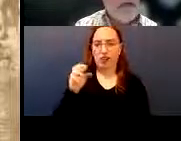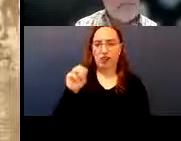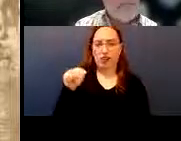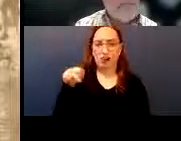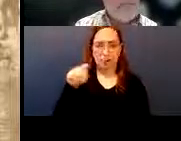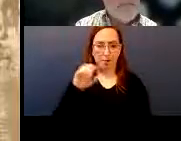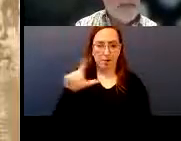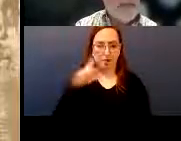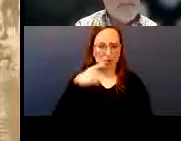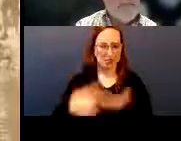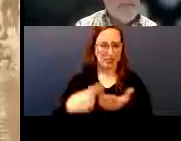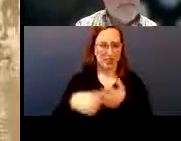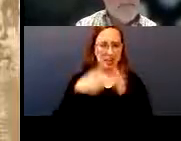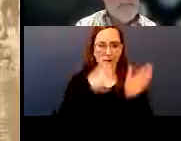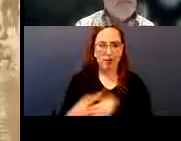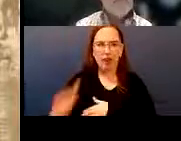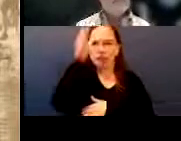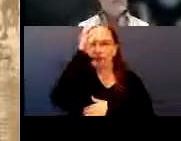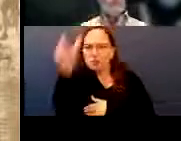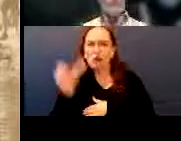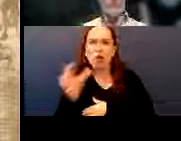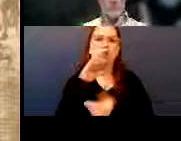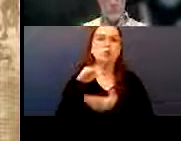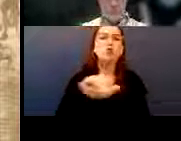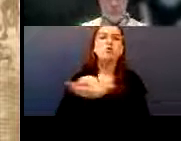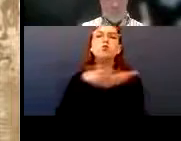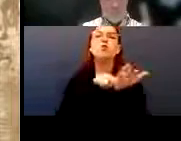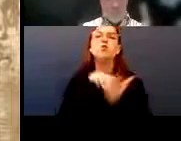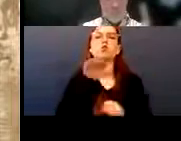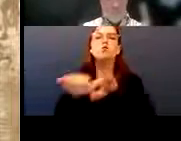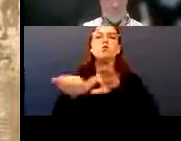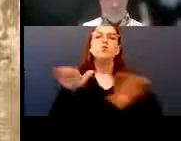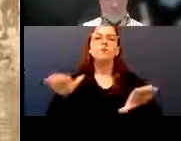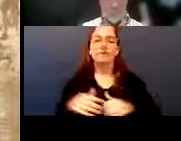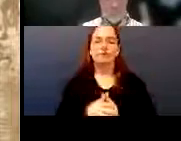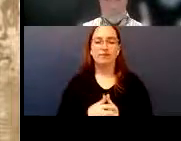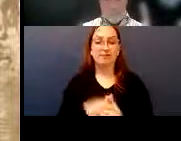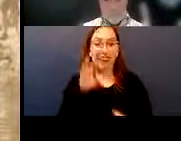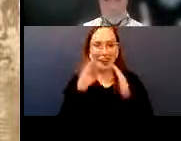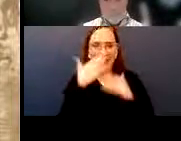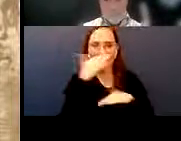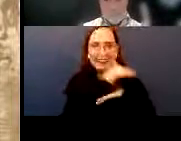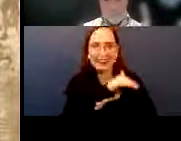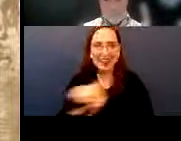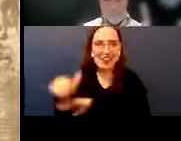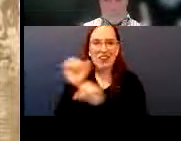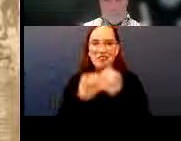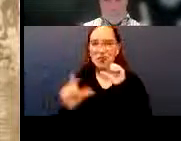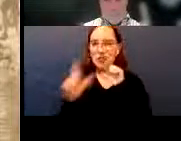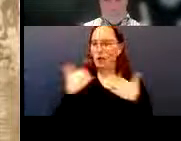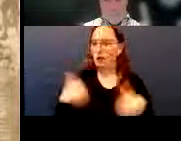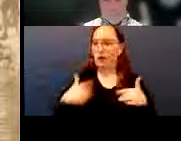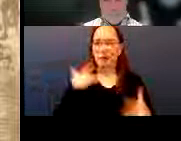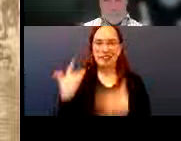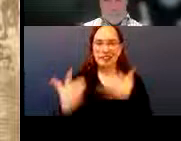and get your input. Thank you. Hi, well, good evening, everybody. I'm so excited to be at this point of the project